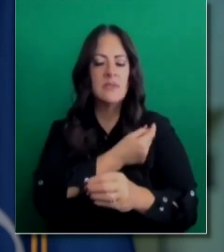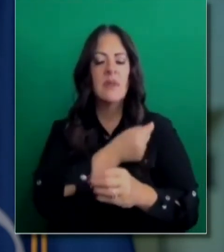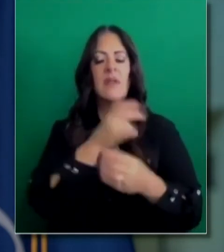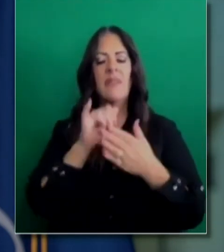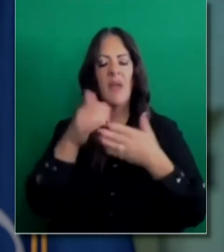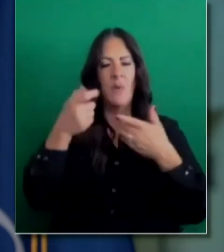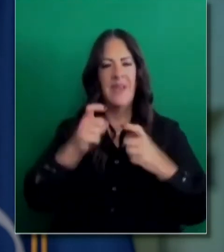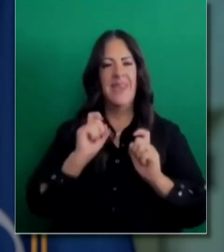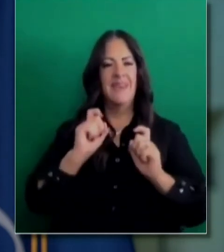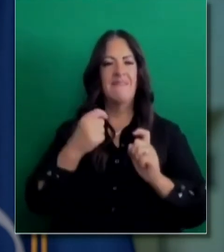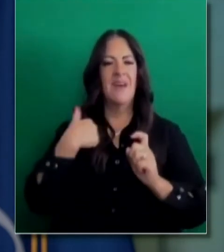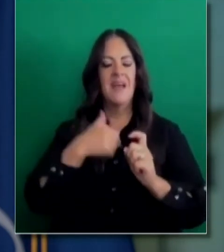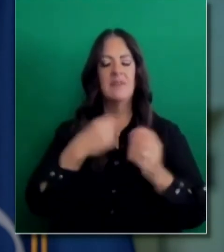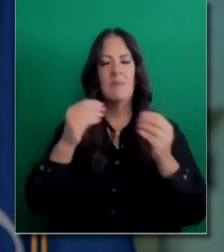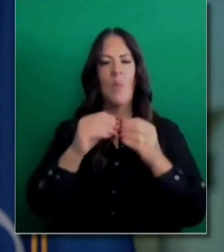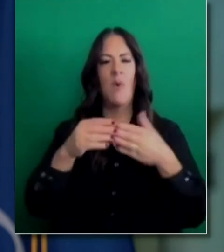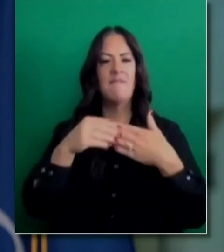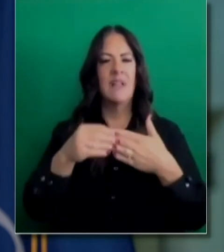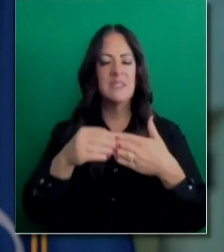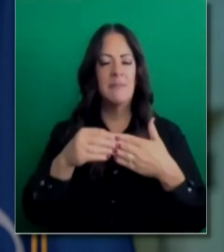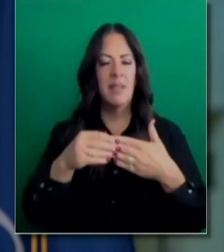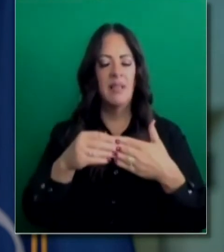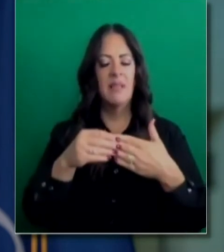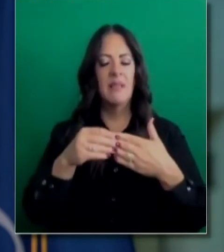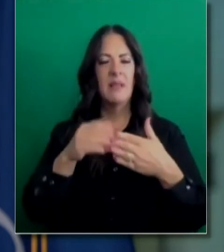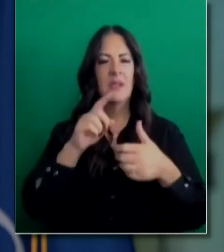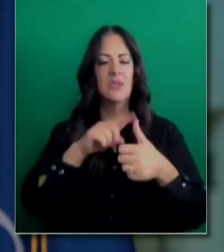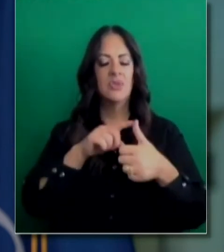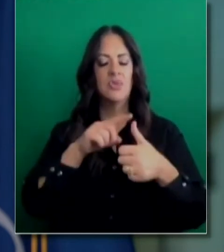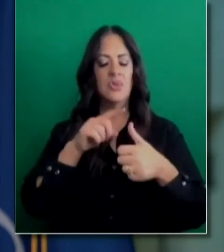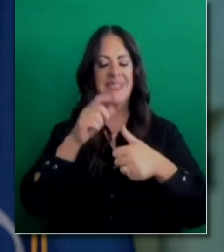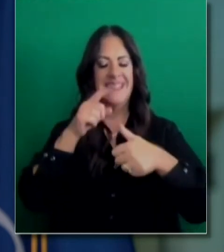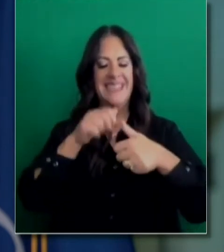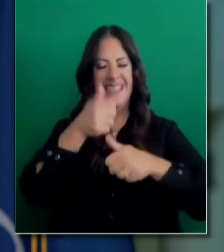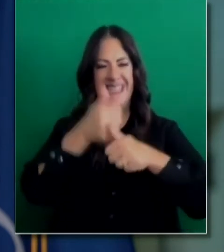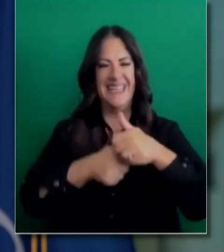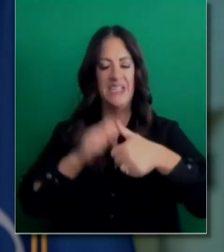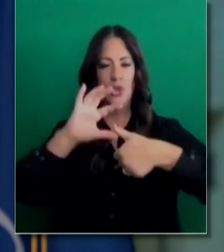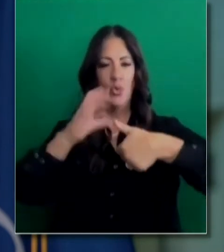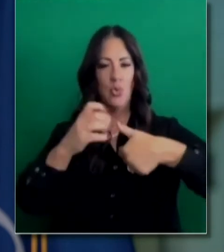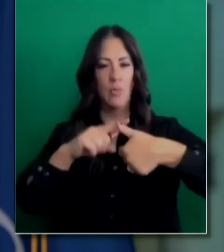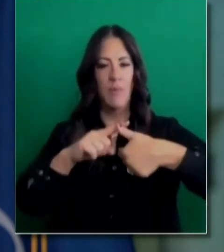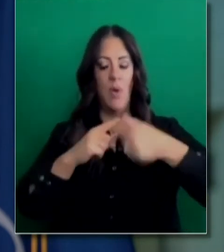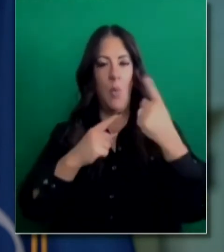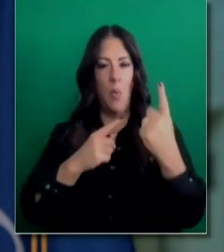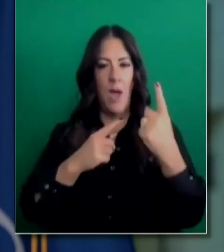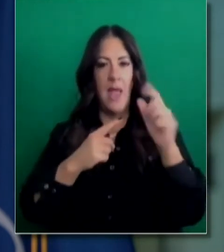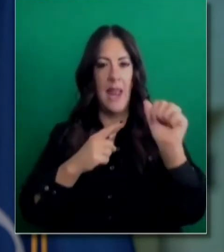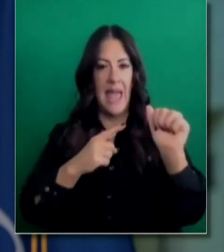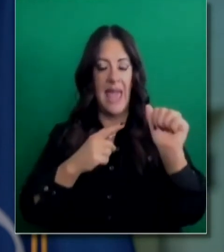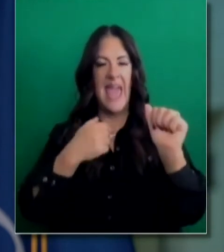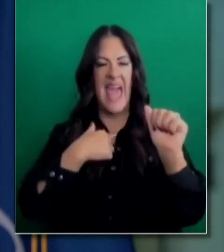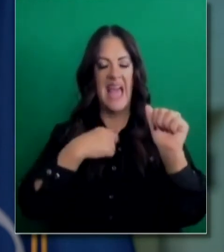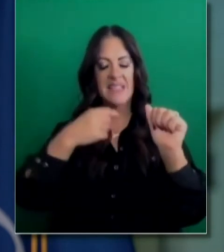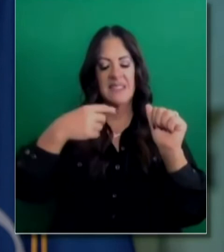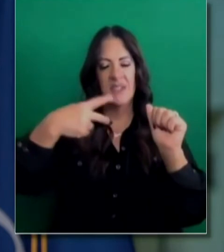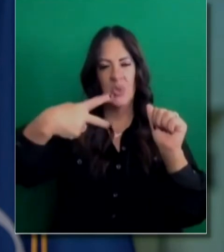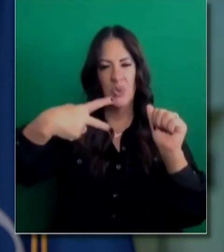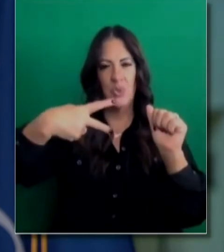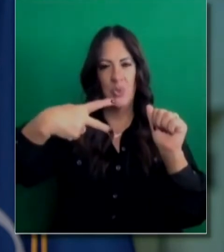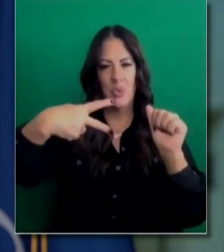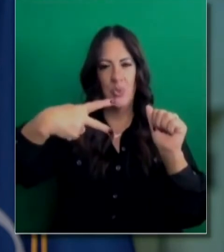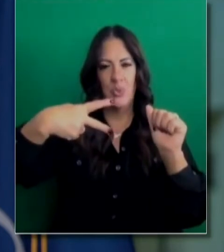rules that we put forward, the ability to provide the resources and support at these mass vaccination